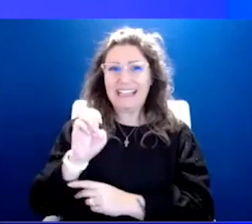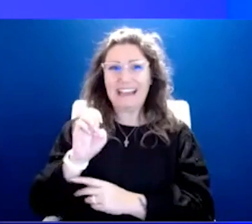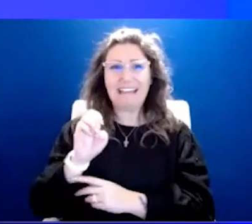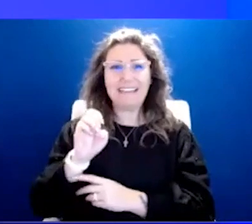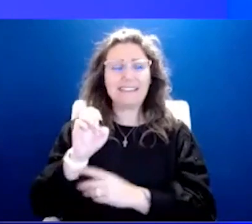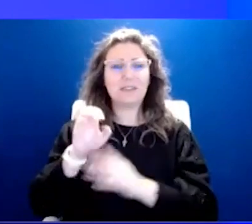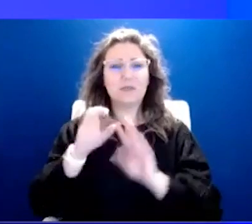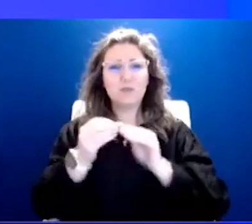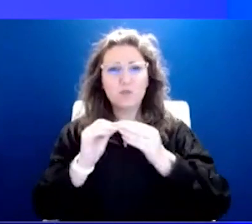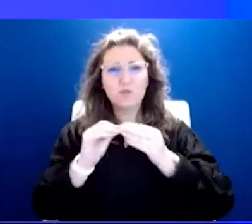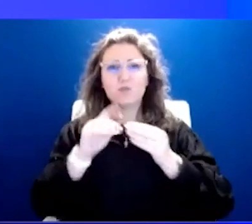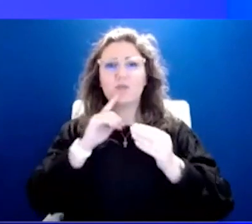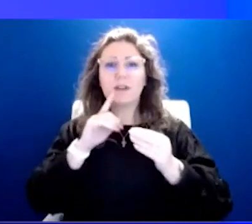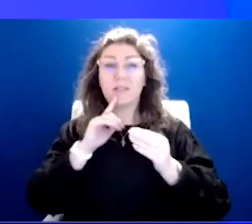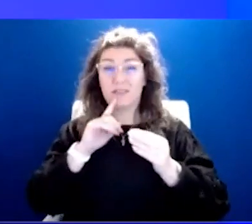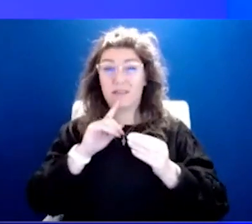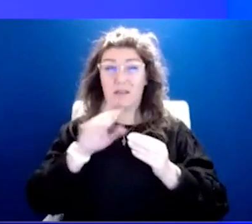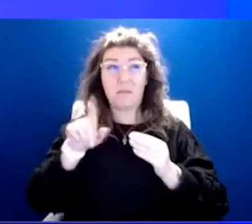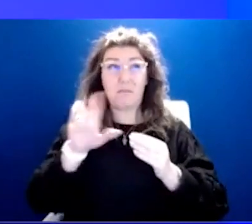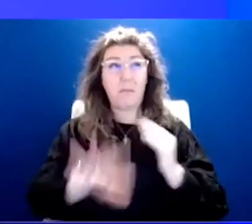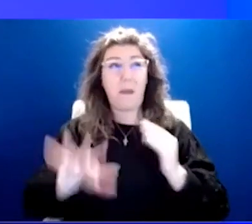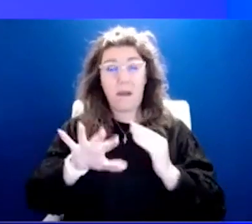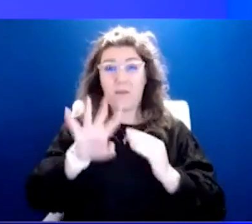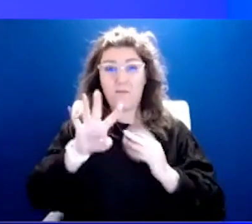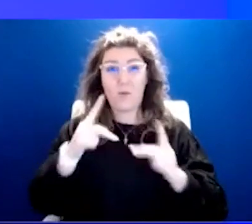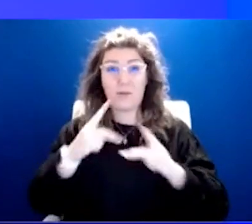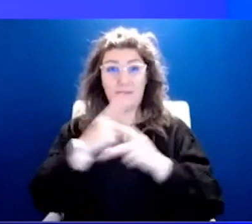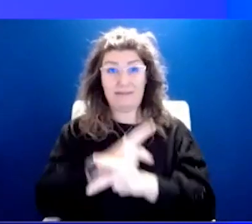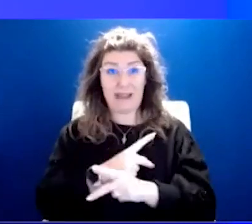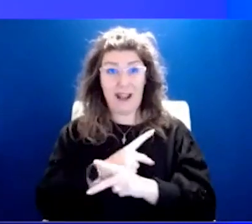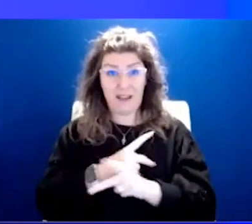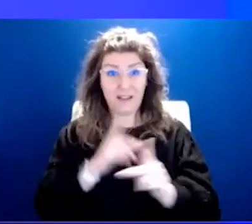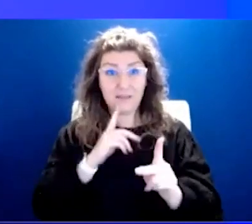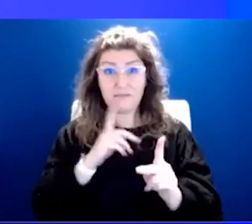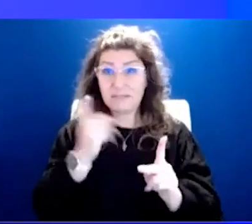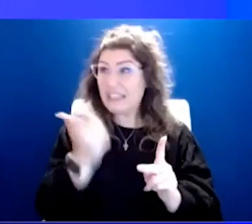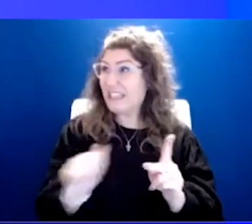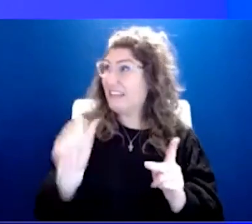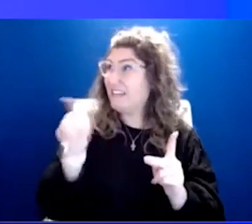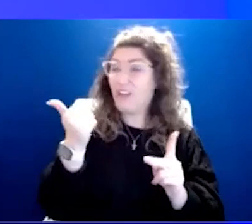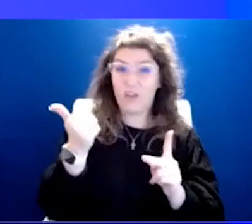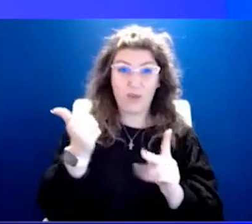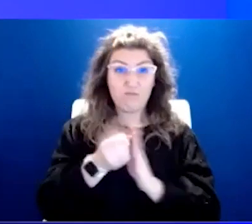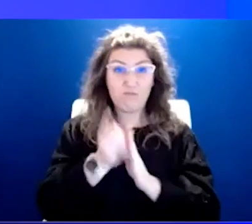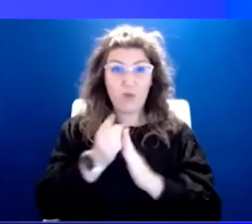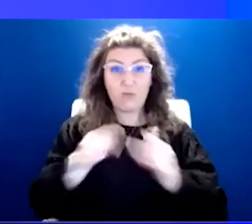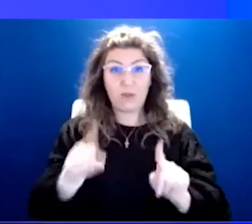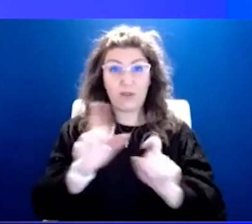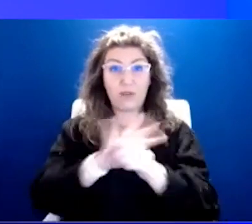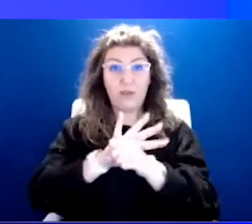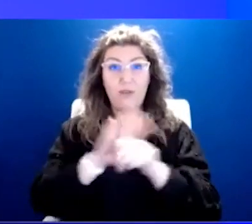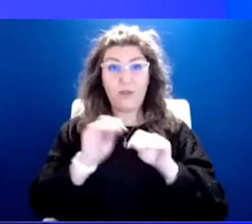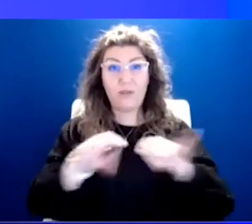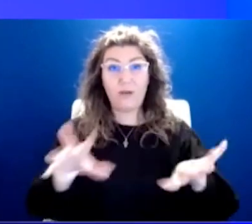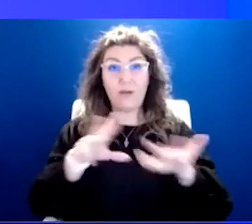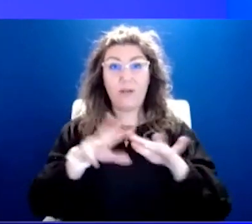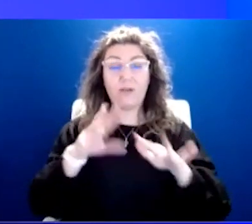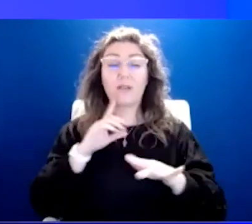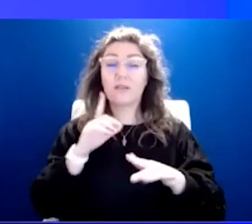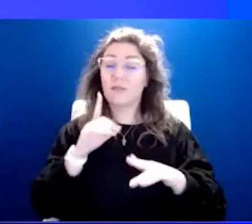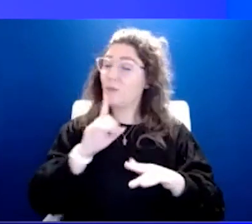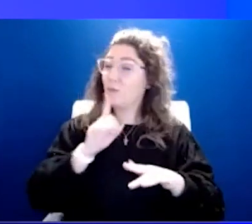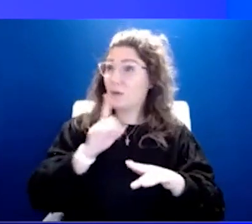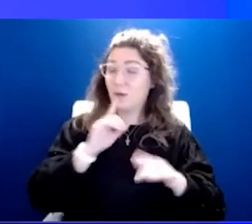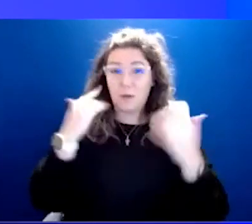four times that which we saw at any other point during the pandemic. It's been really astonishing.